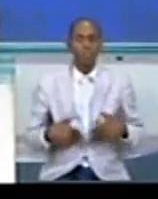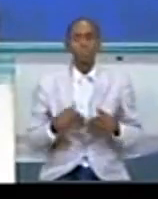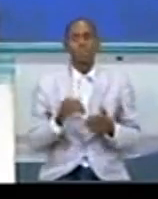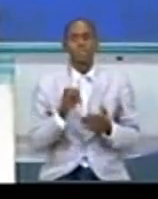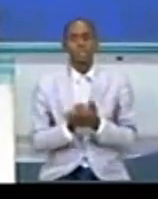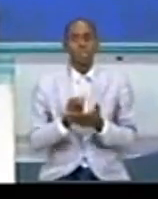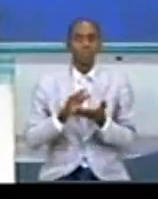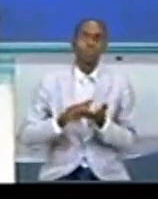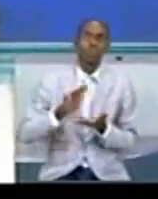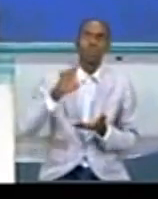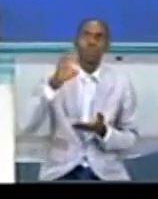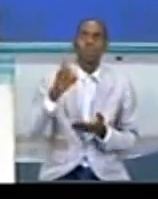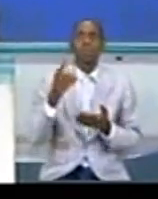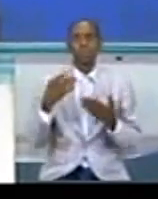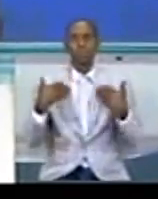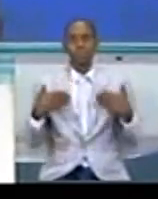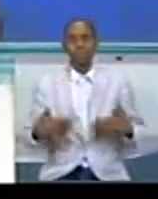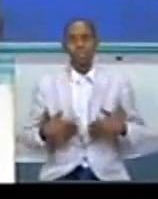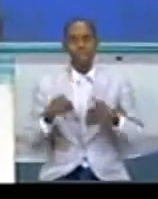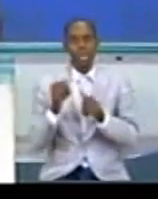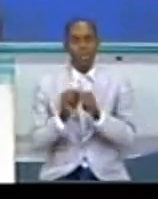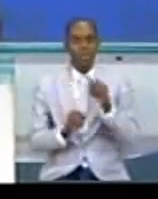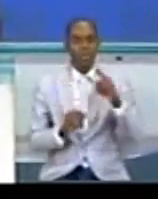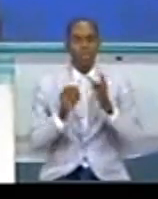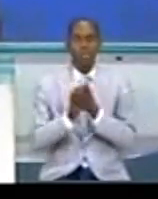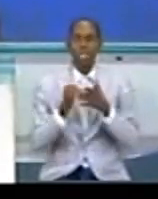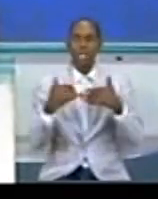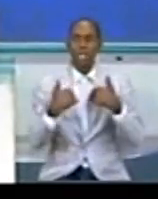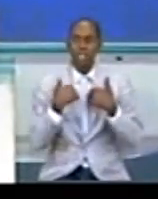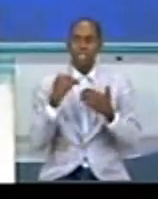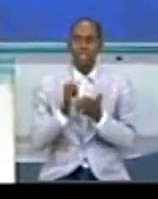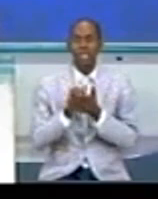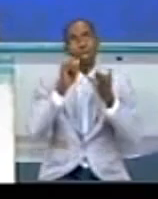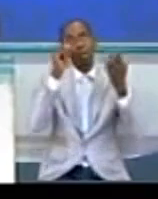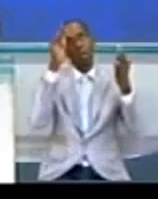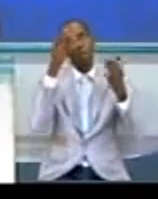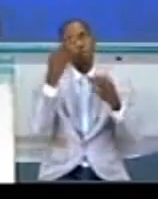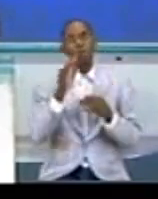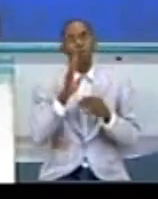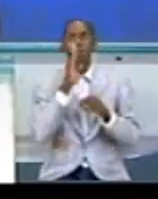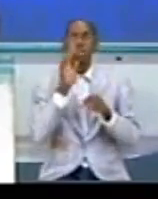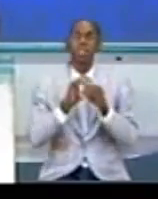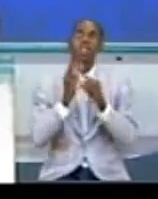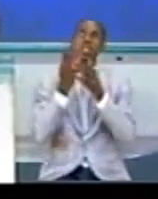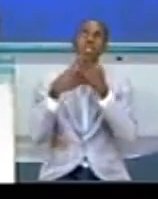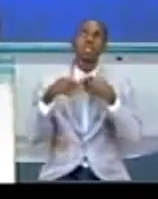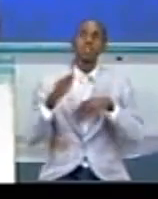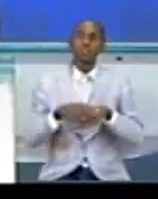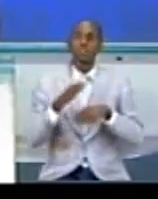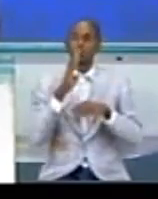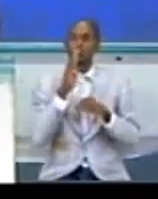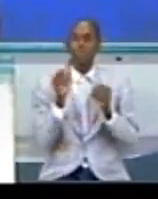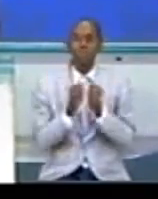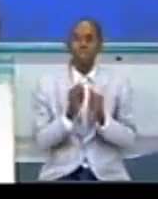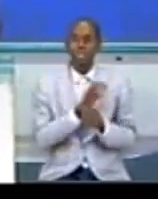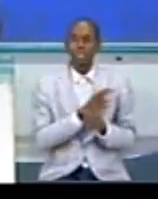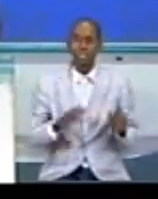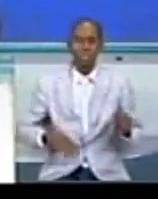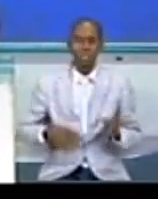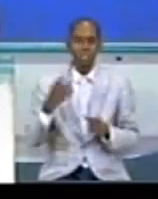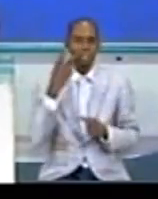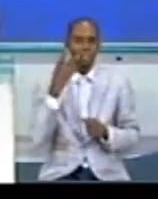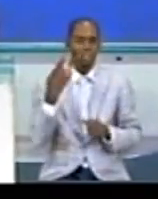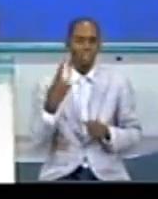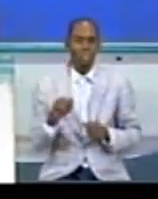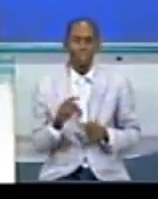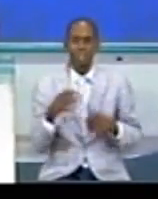that hope of getting to heaven and being with Christ and seeing those angels and walking